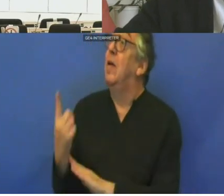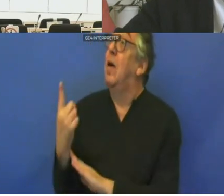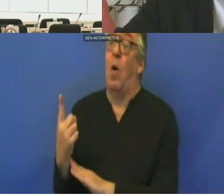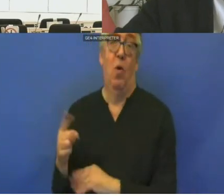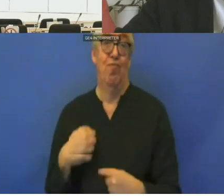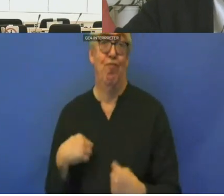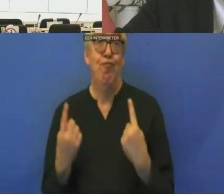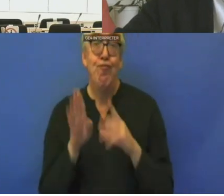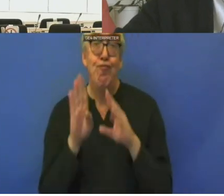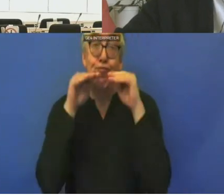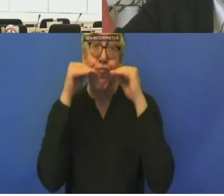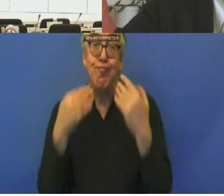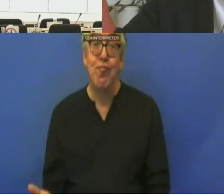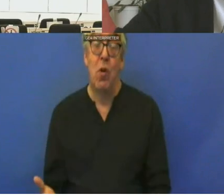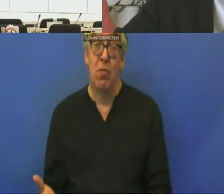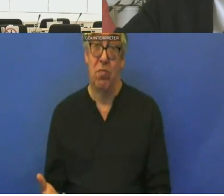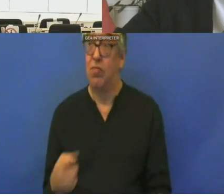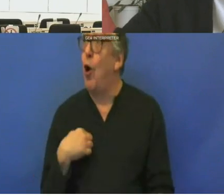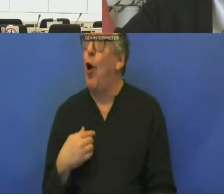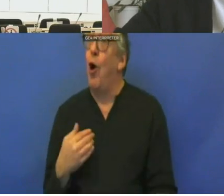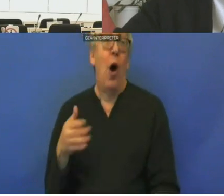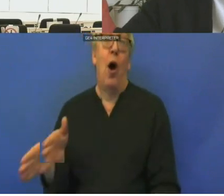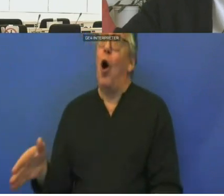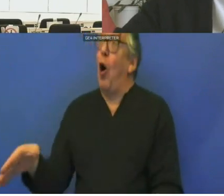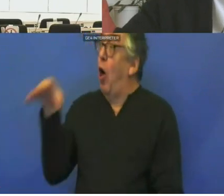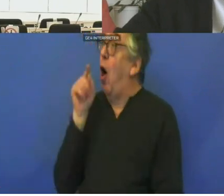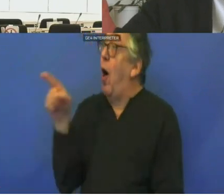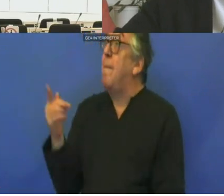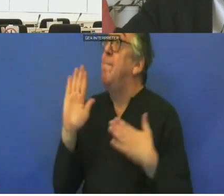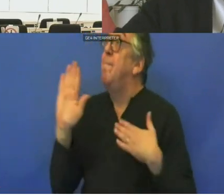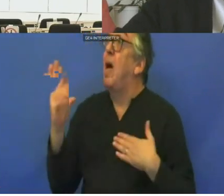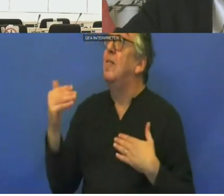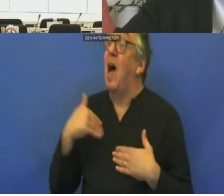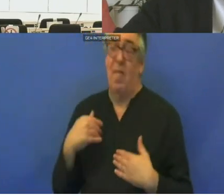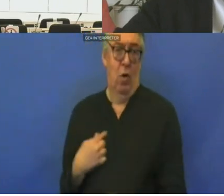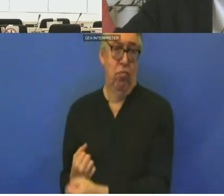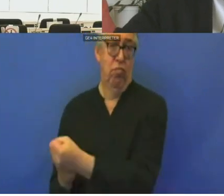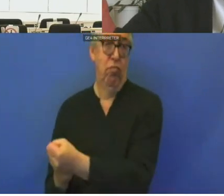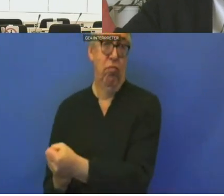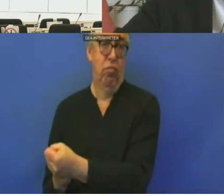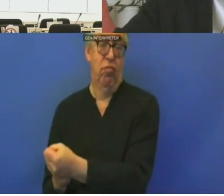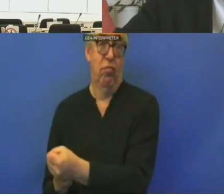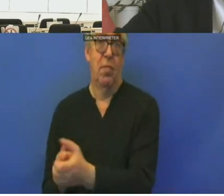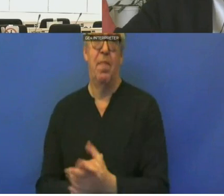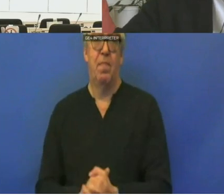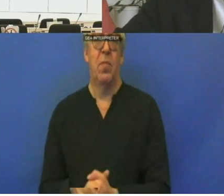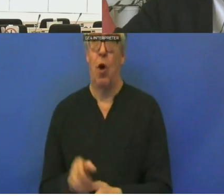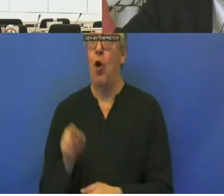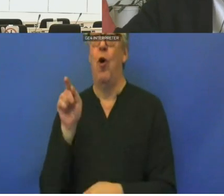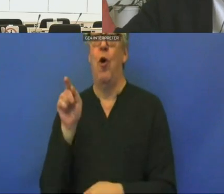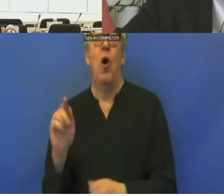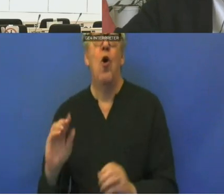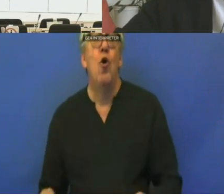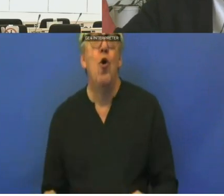board from the first time we heard about it. So what we did, we analyzed the pillars that were offered, which Stefano